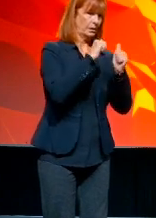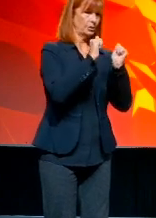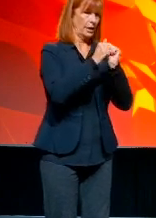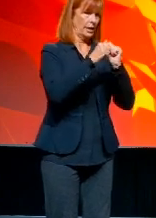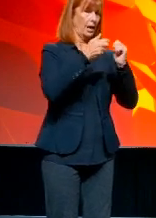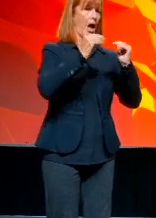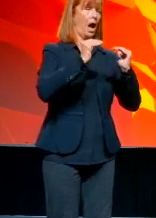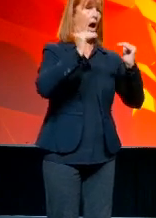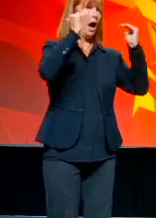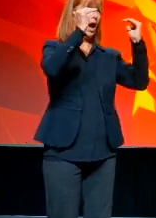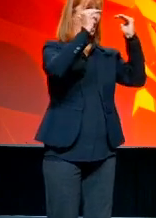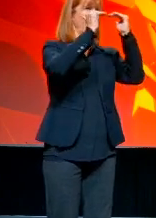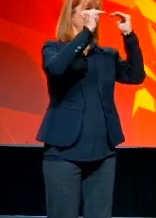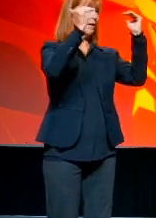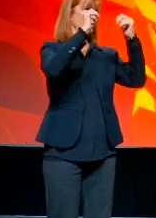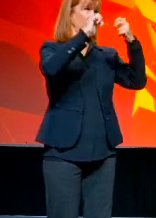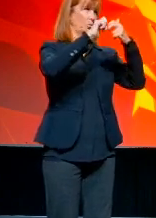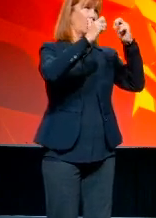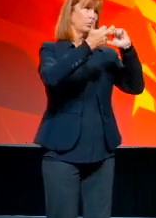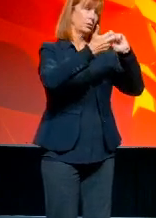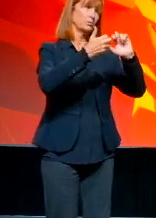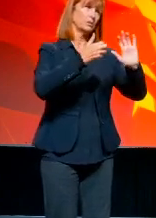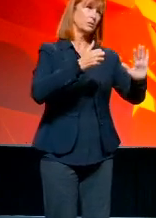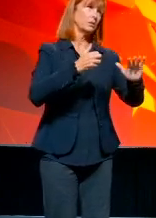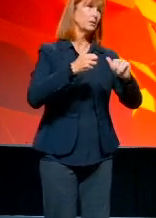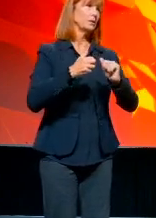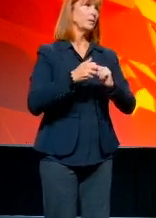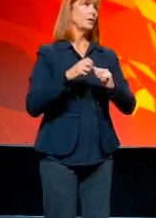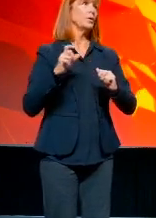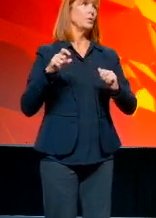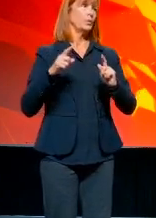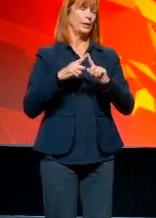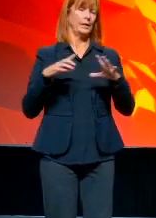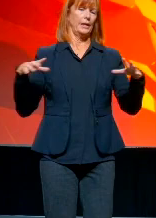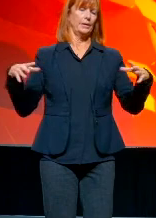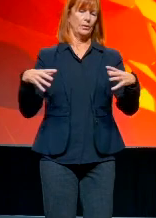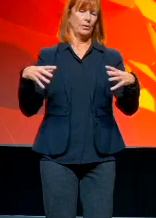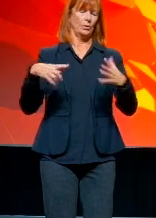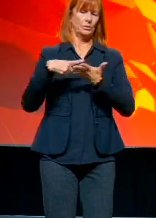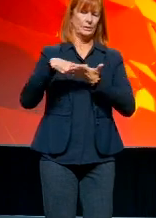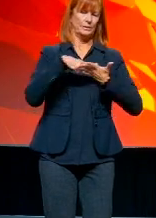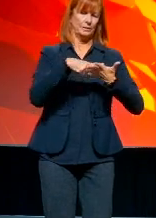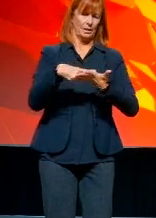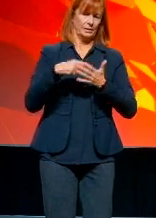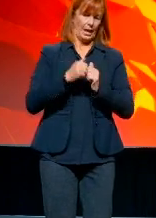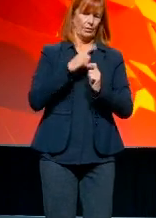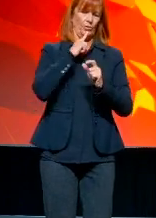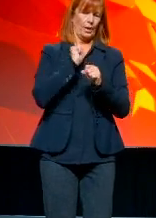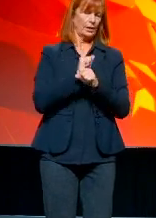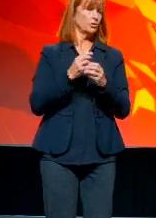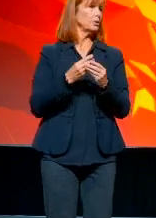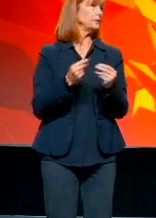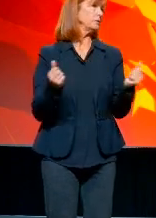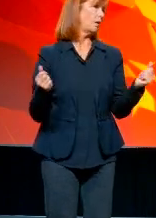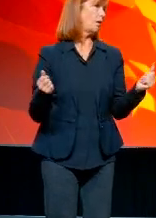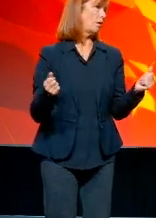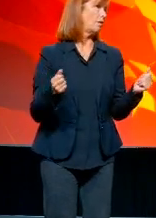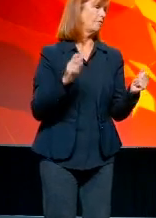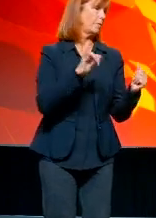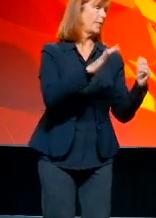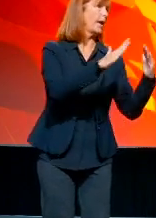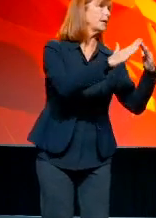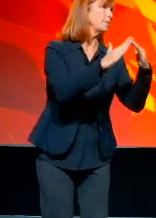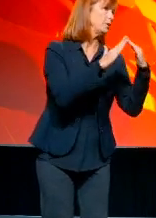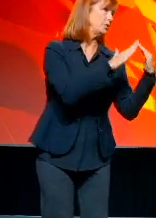I think like so we need to kind of like draw insights like how to actually solve them, like so like from that community. But in additionally, so